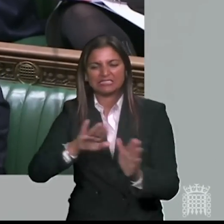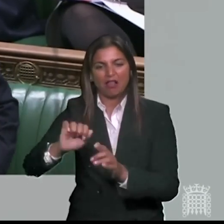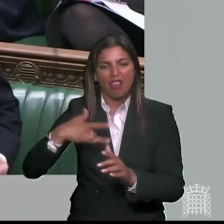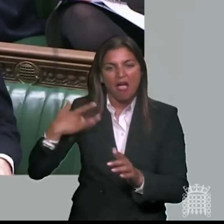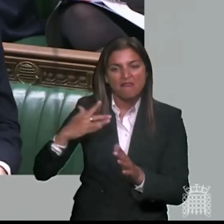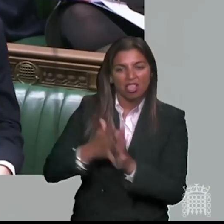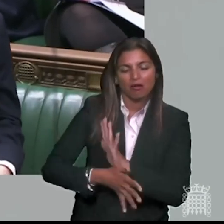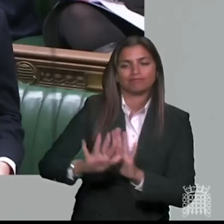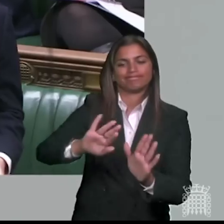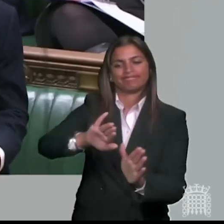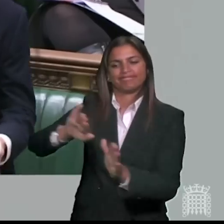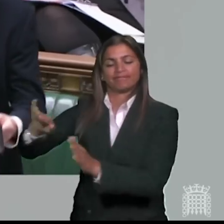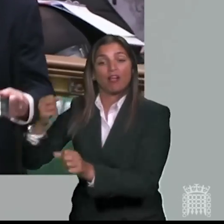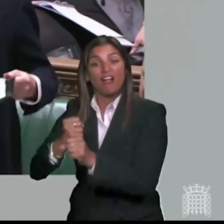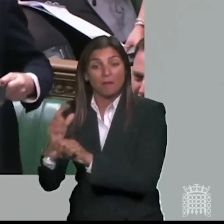of government.